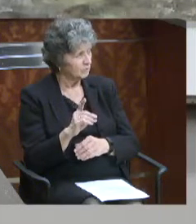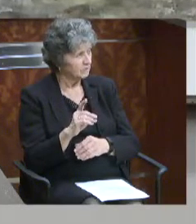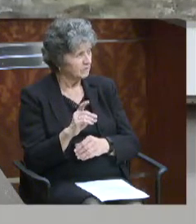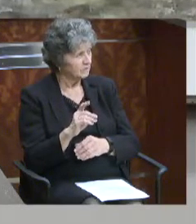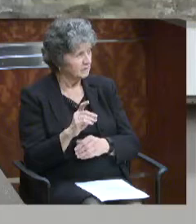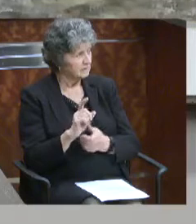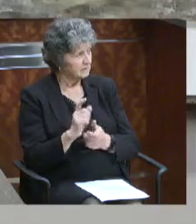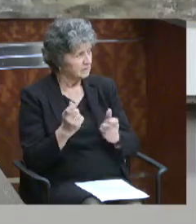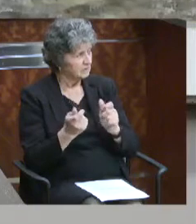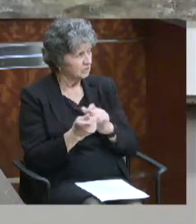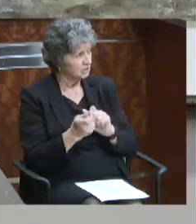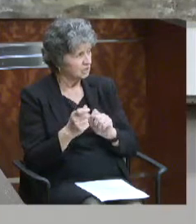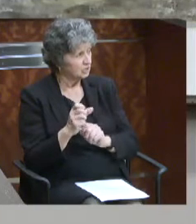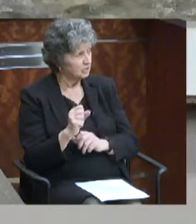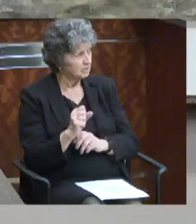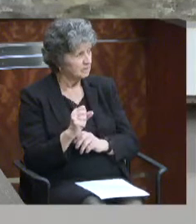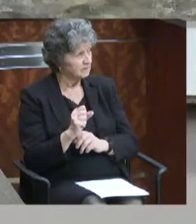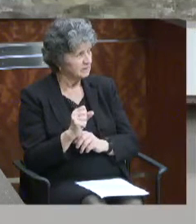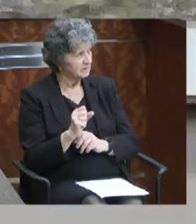that